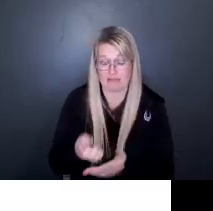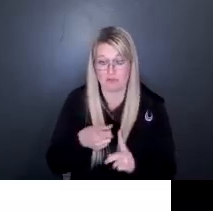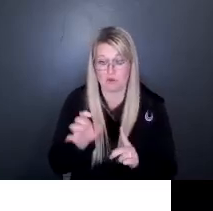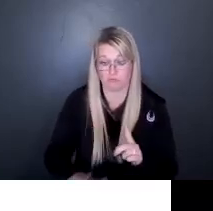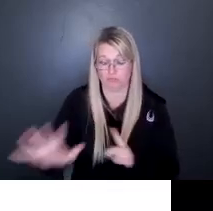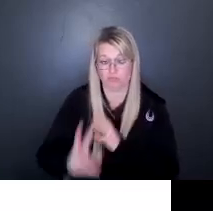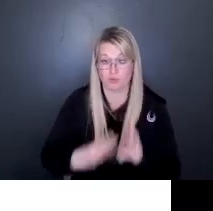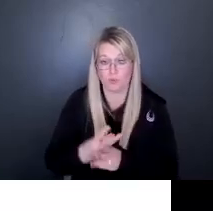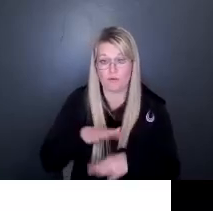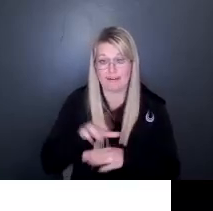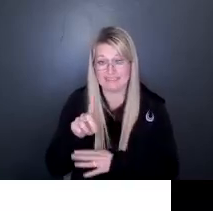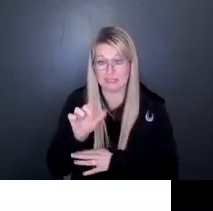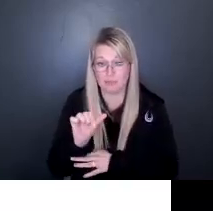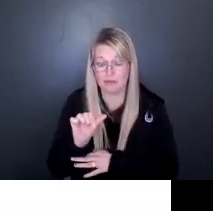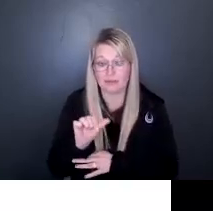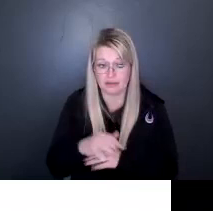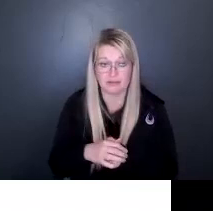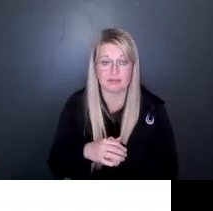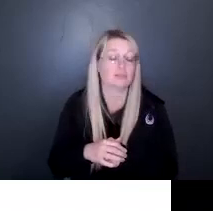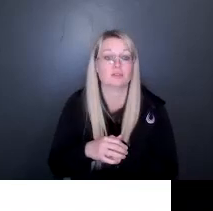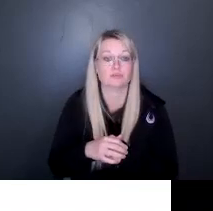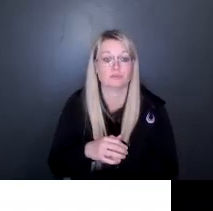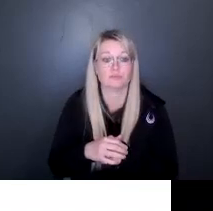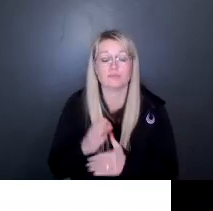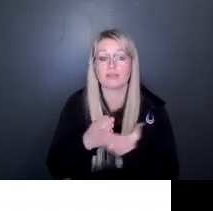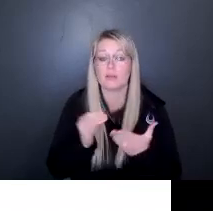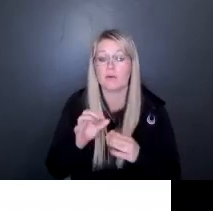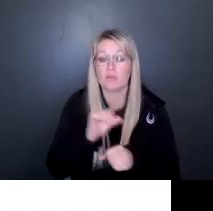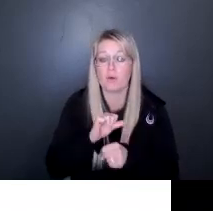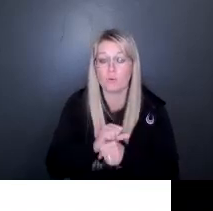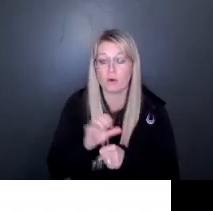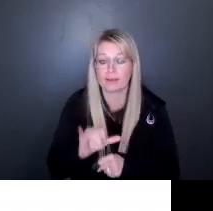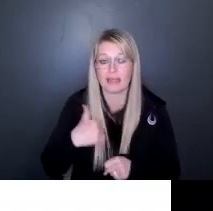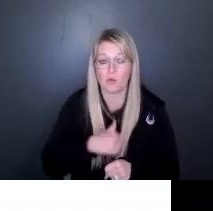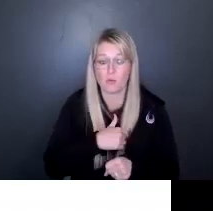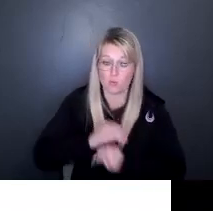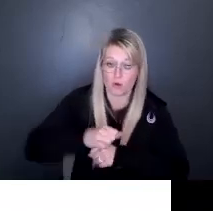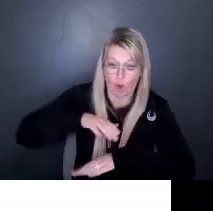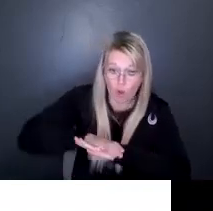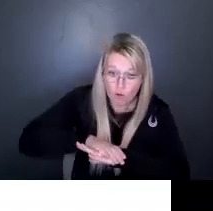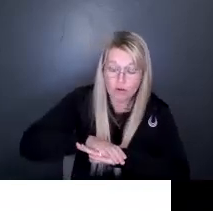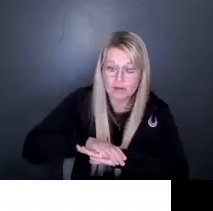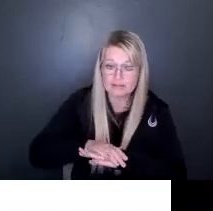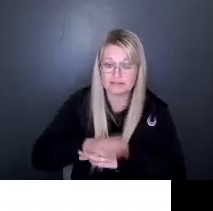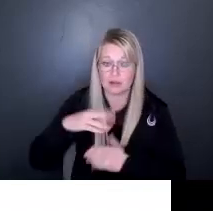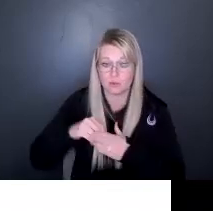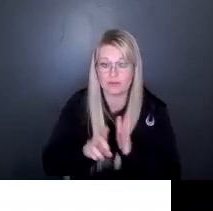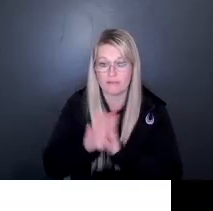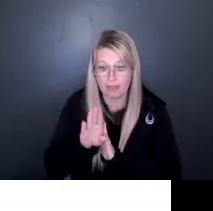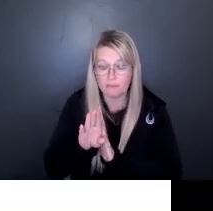on disability inclusive education. Some of the work that we are working on include developing